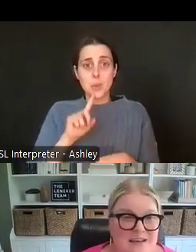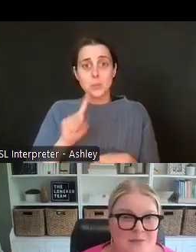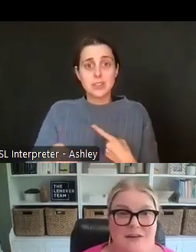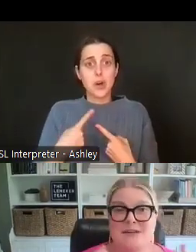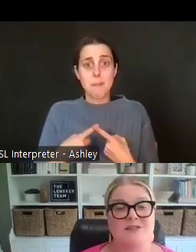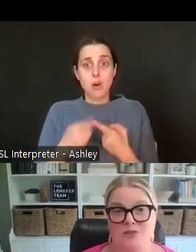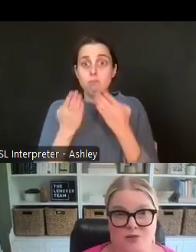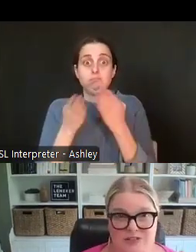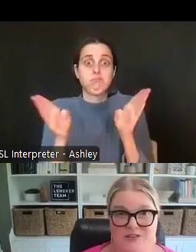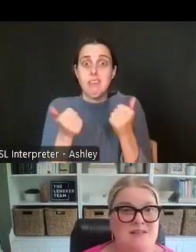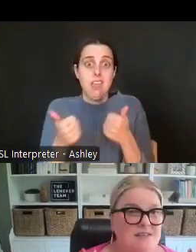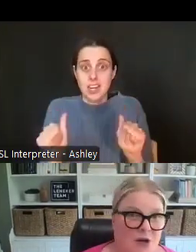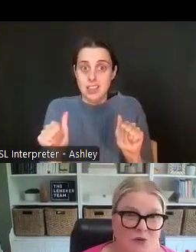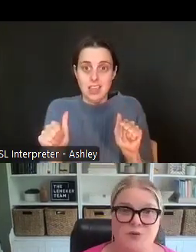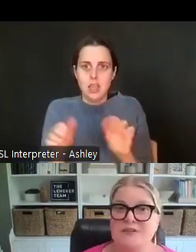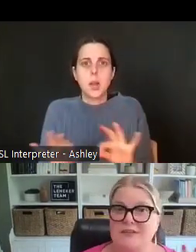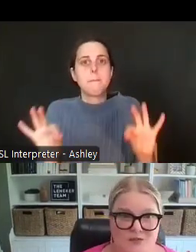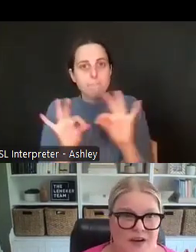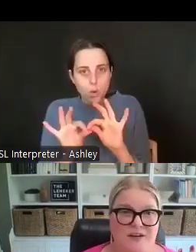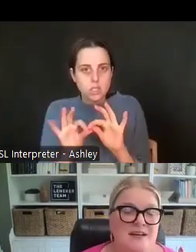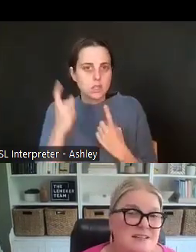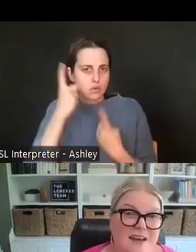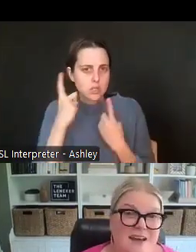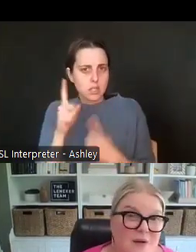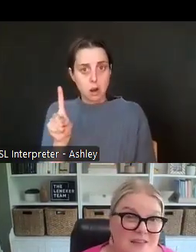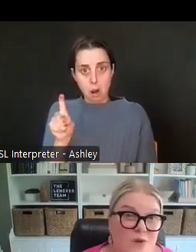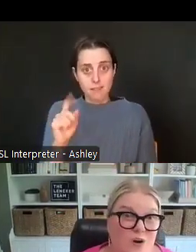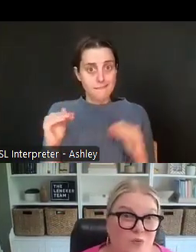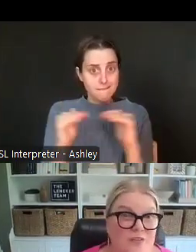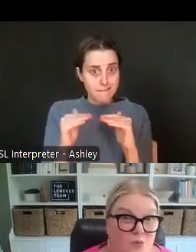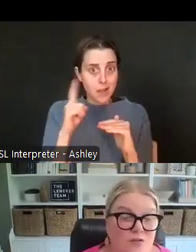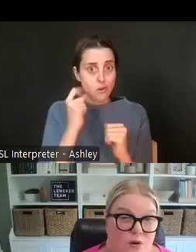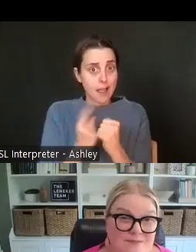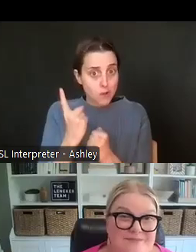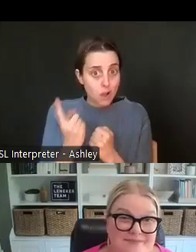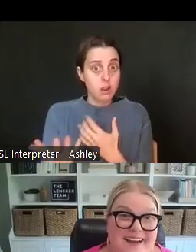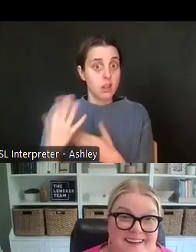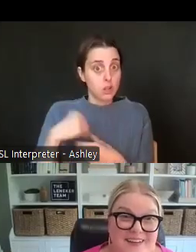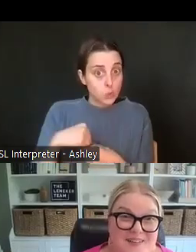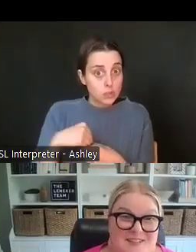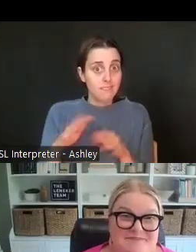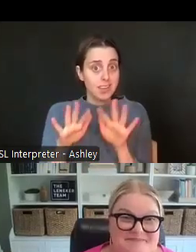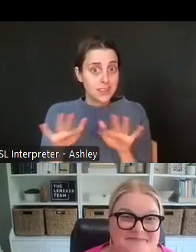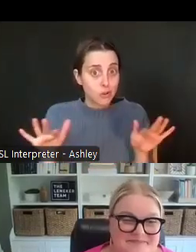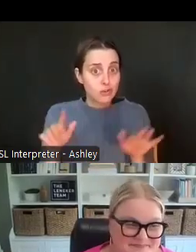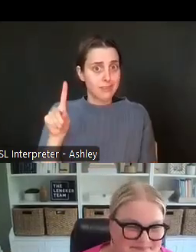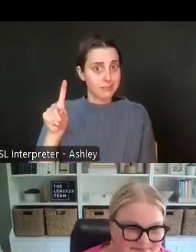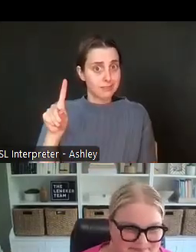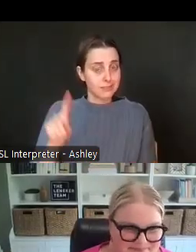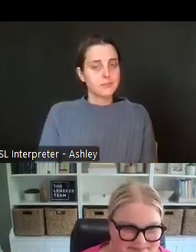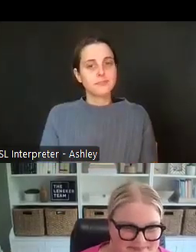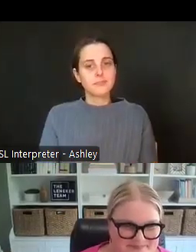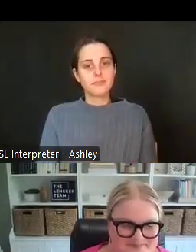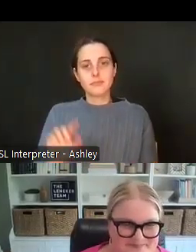be talking about, is this inclusive? Is this equitable? Is this fair to everybody that we work with and work for? Yeah, great question.